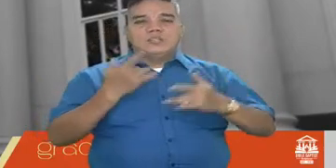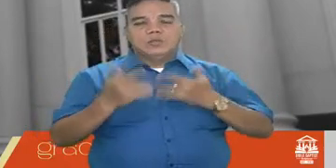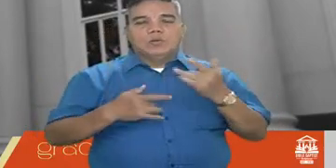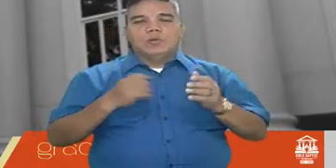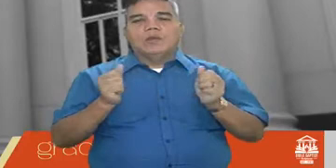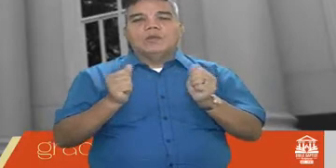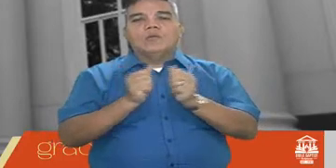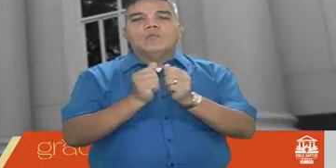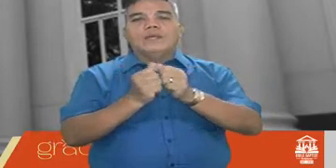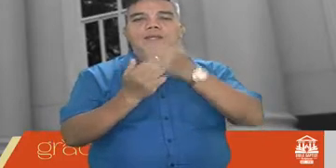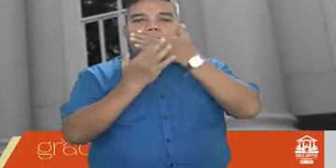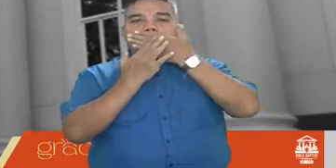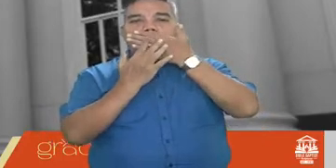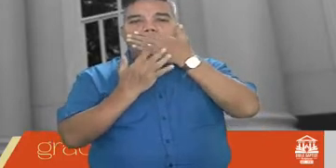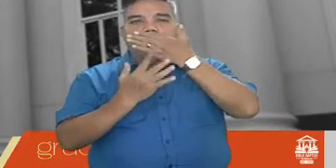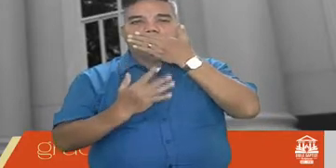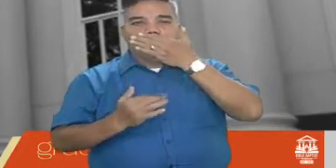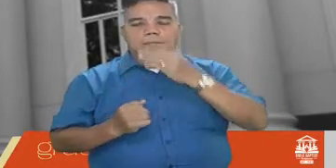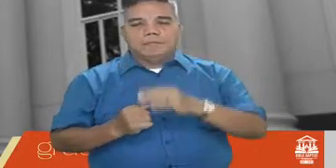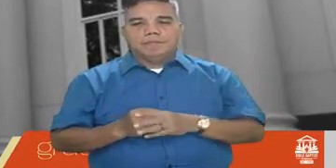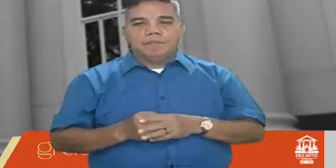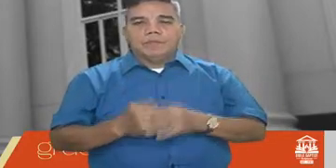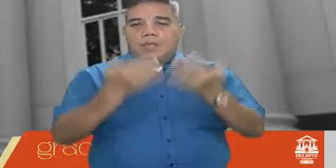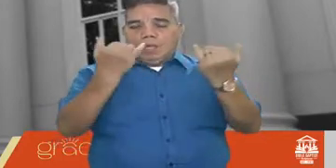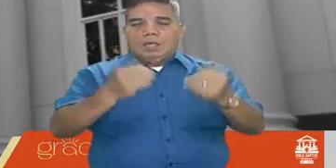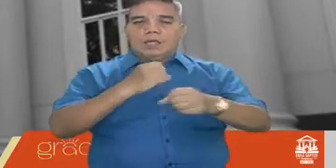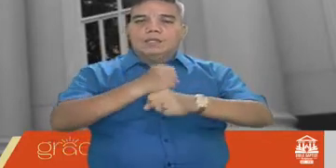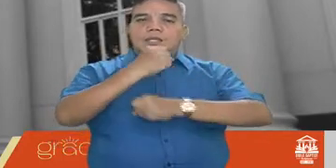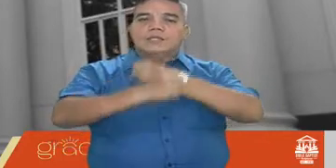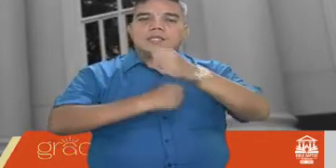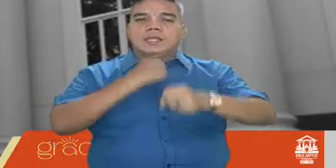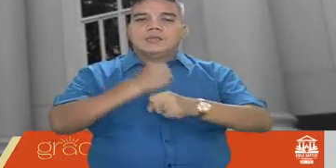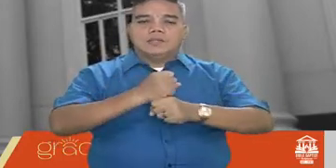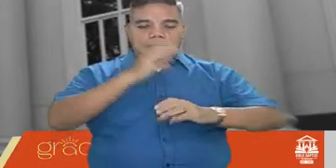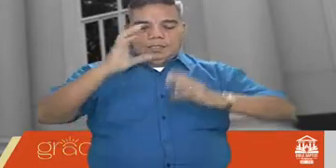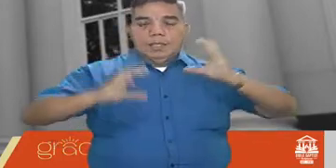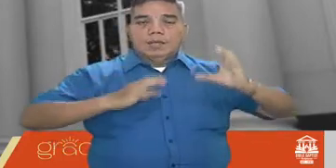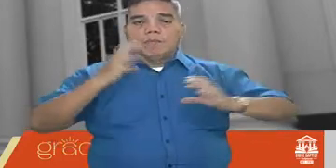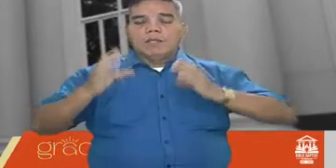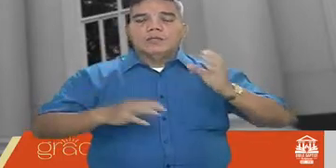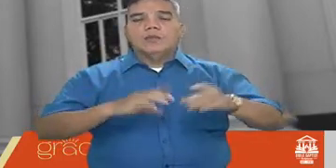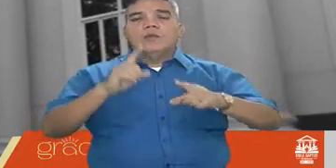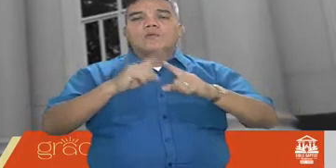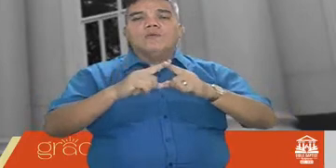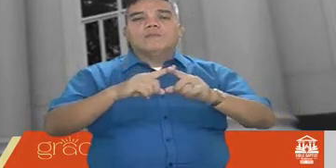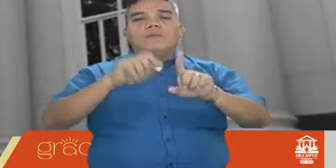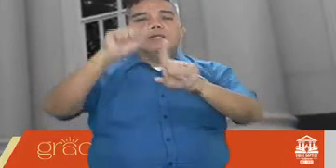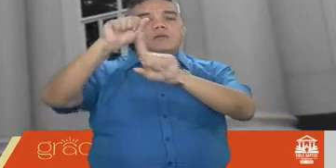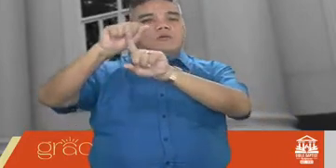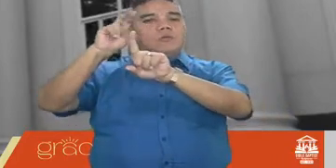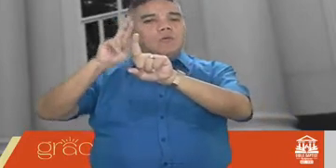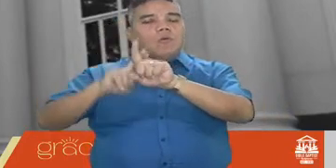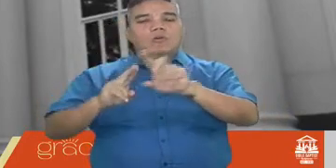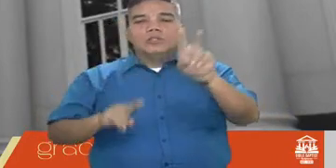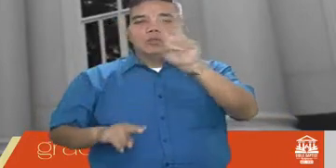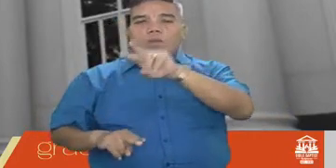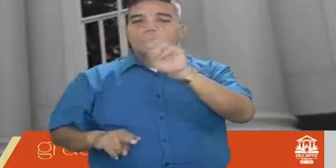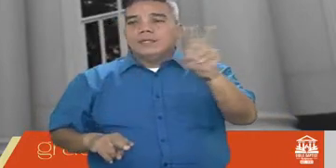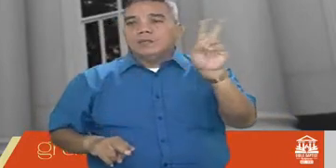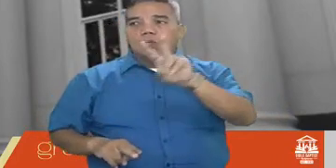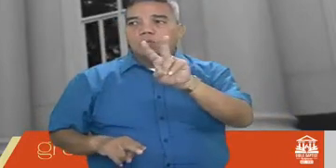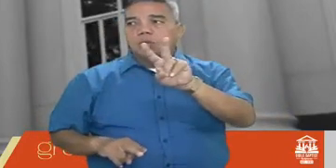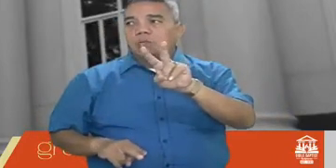enjoy with their blood. This year's celebration will be on August